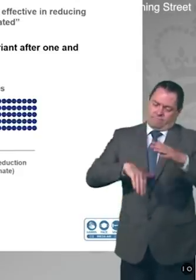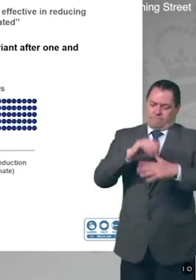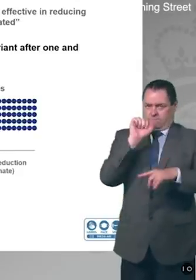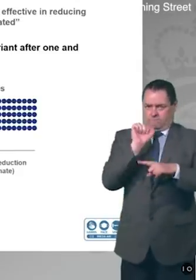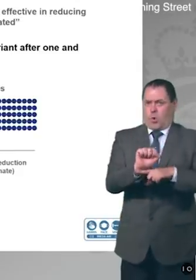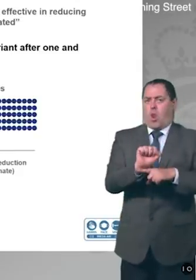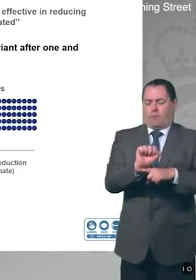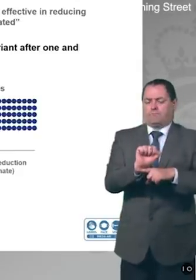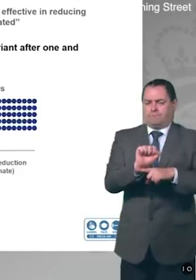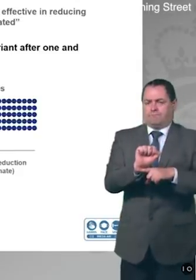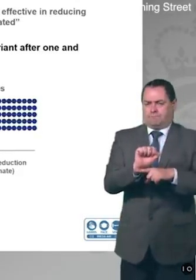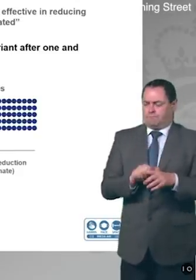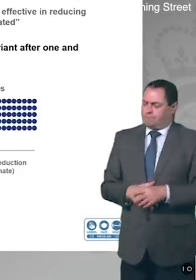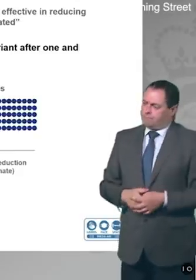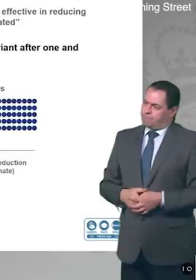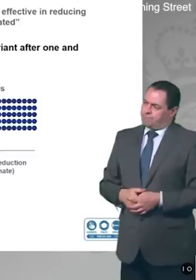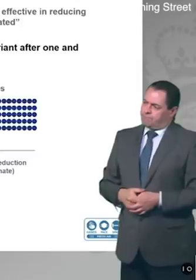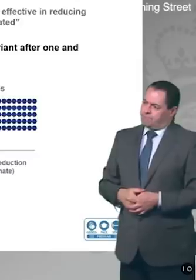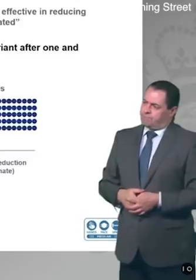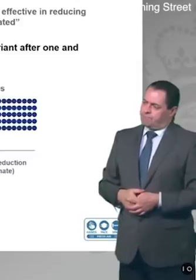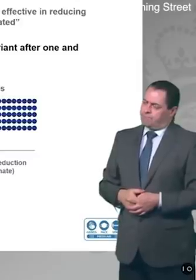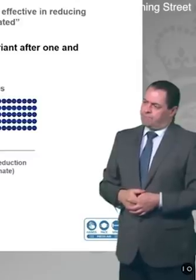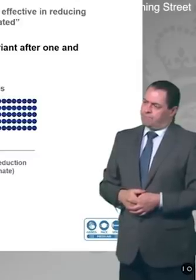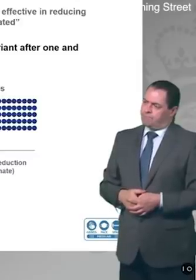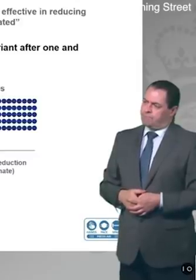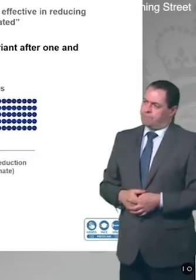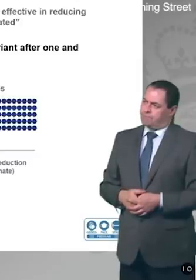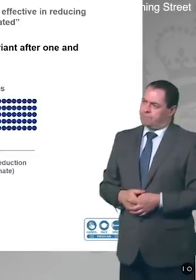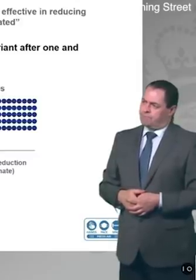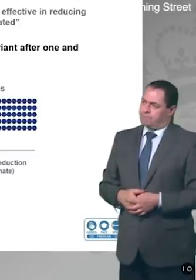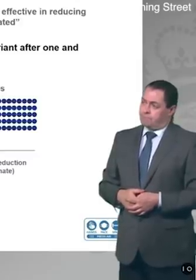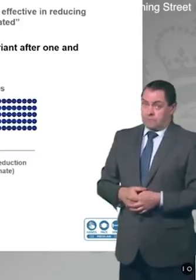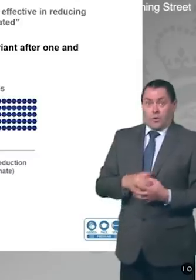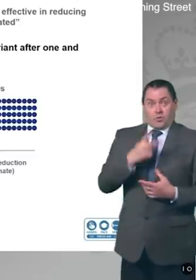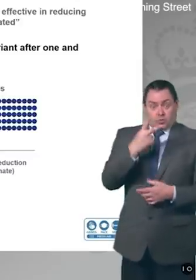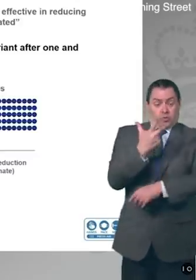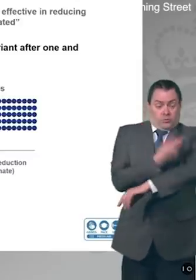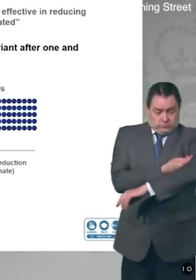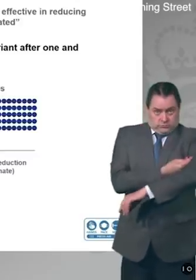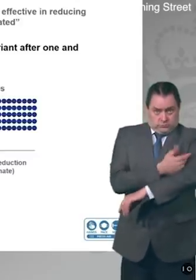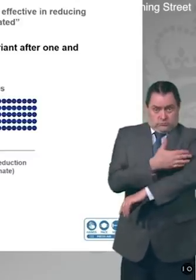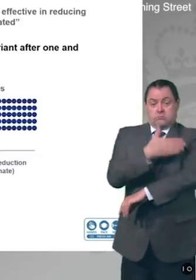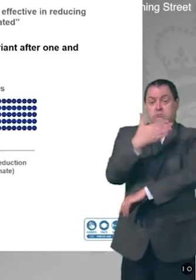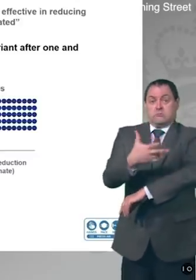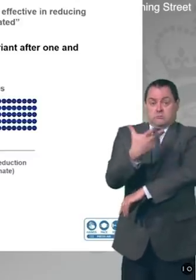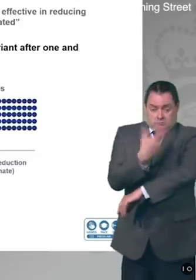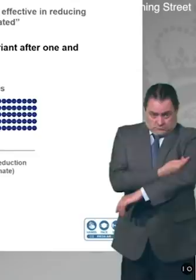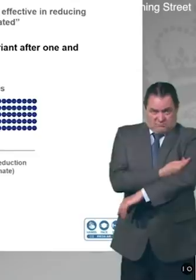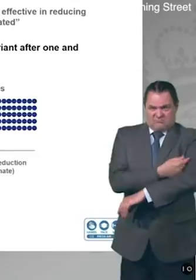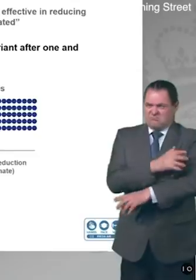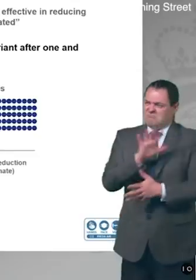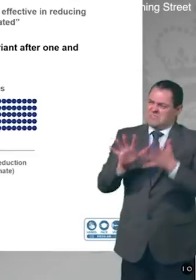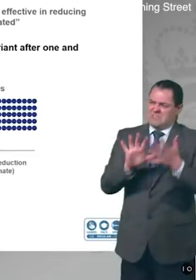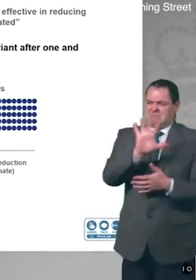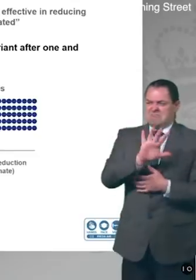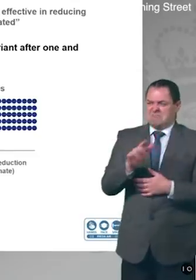degree of protection. But once you have 2 doses, there is somewhere between a 76 and 84%